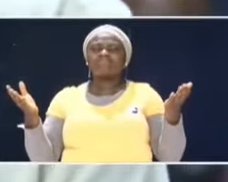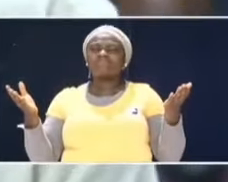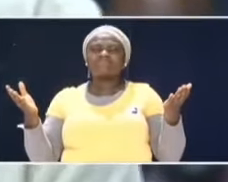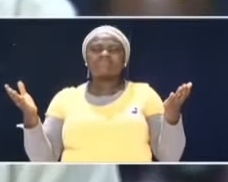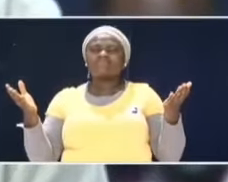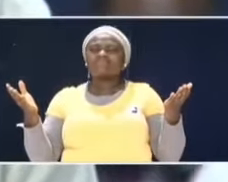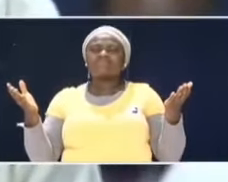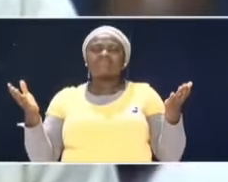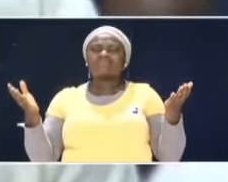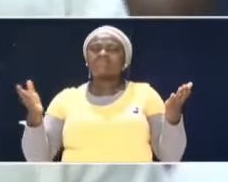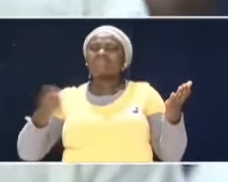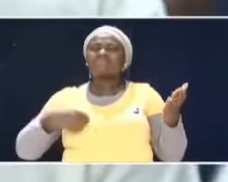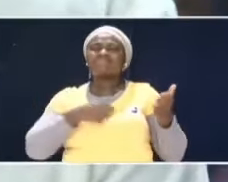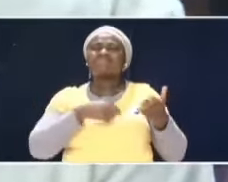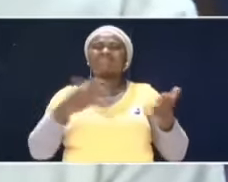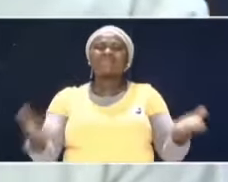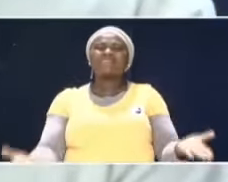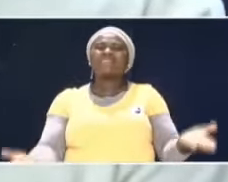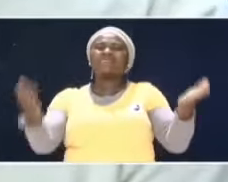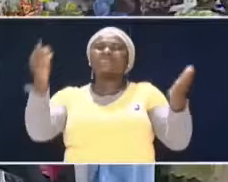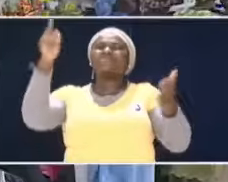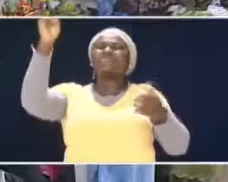we lift you up.